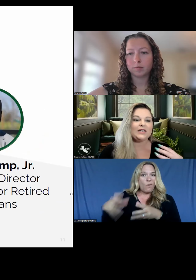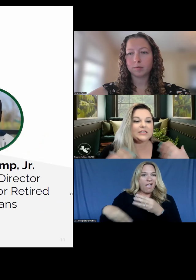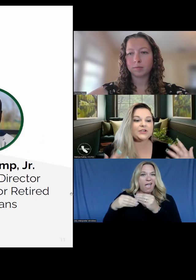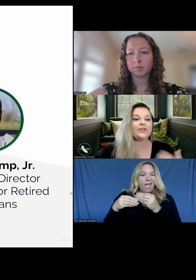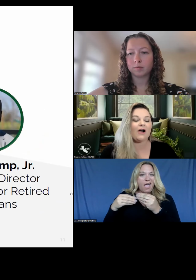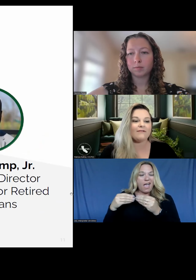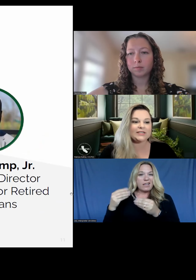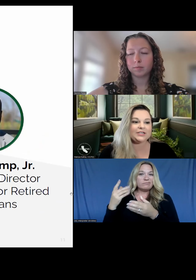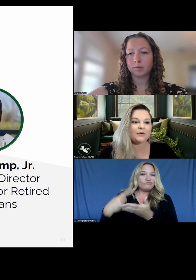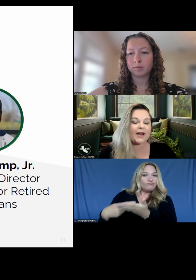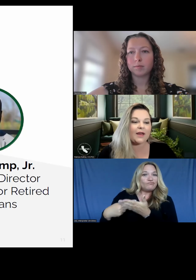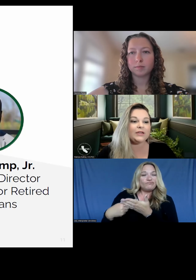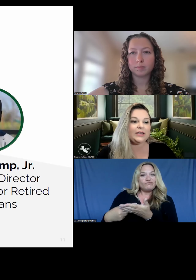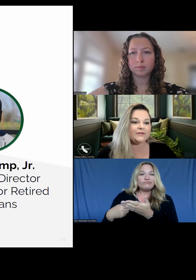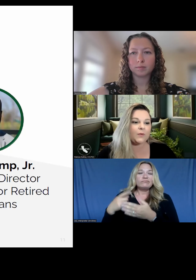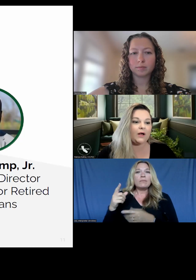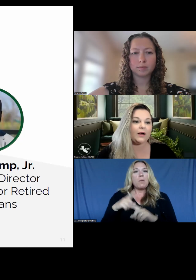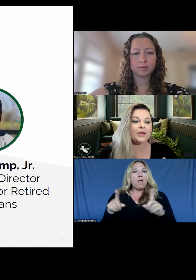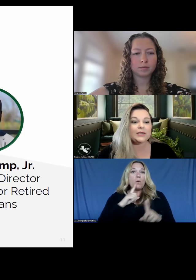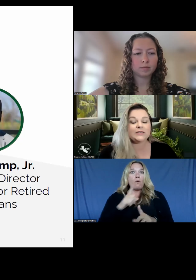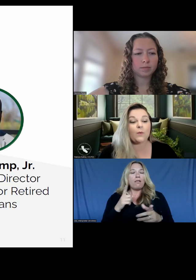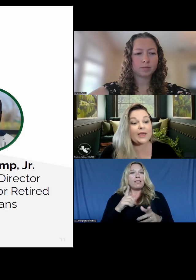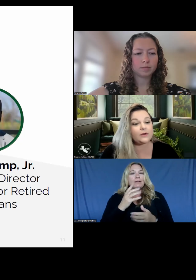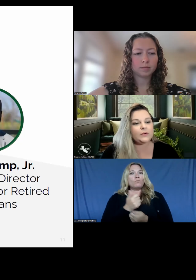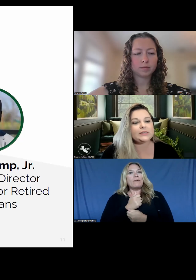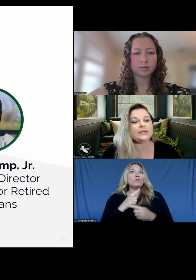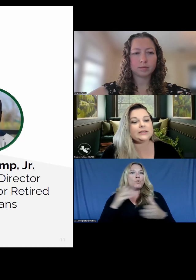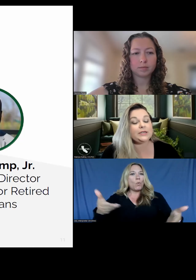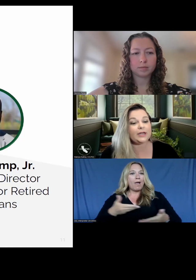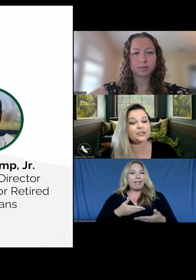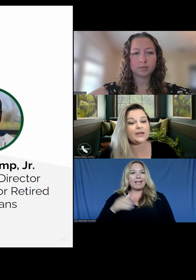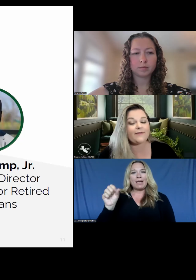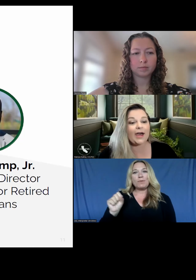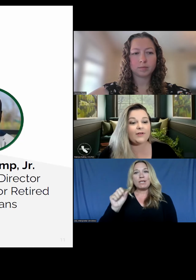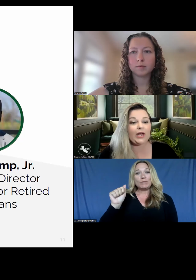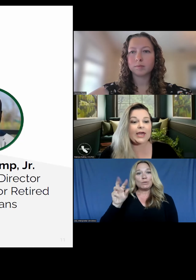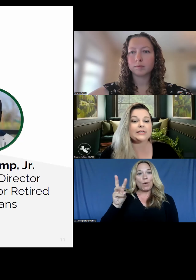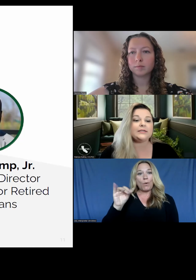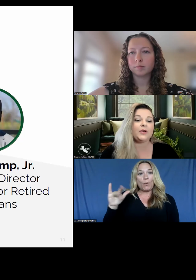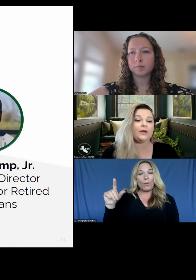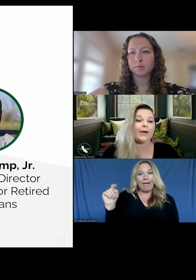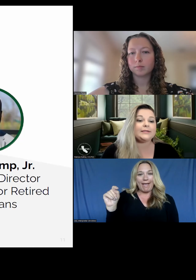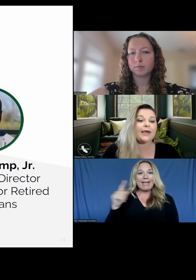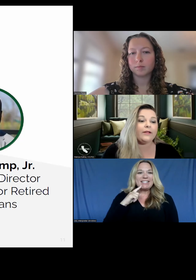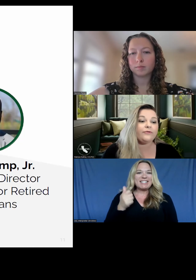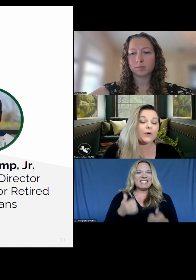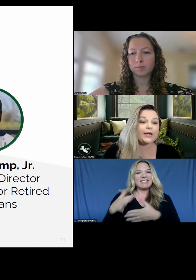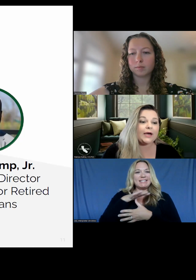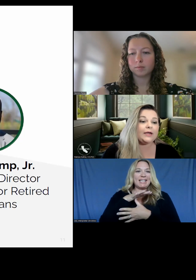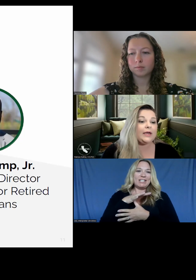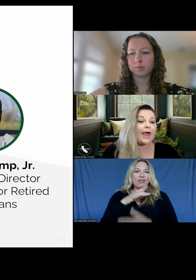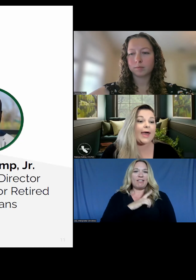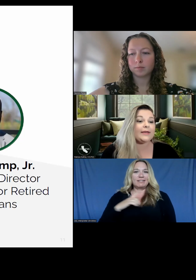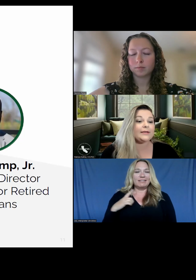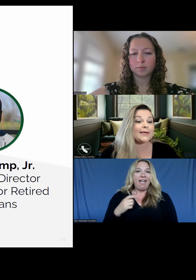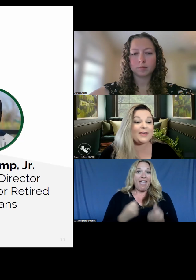as we start the conversation, but I'd really love to welcome Sawait, who is the Senior Legislative Advocate at Disability Rights